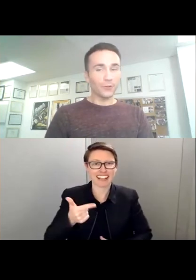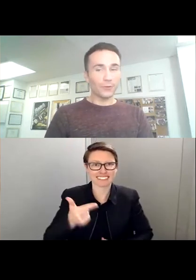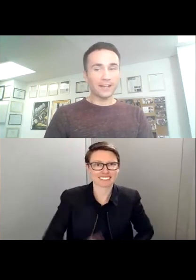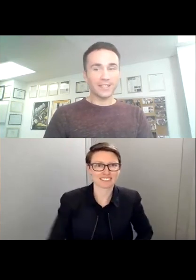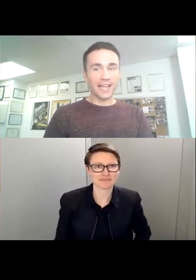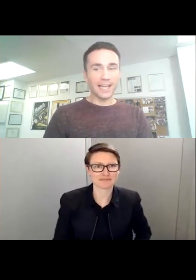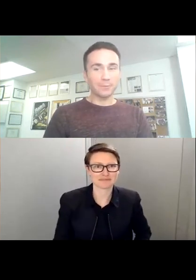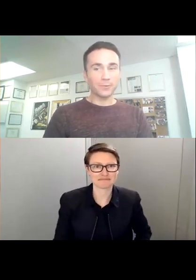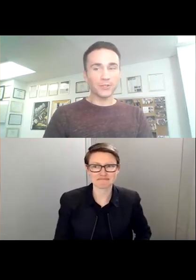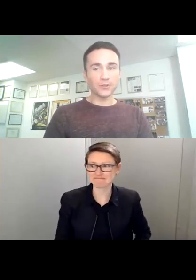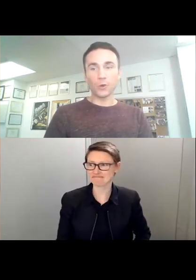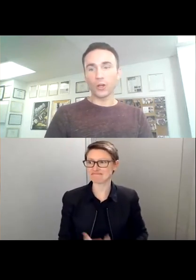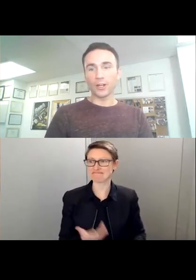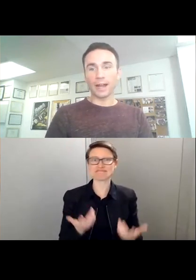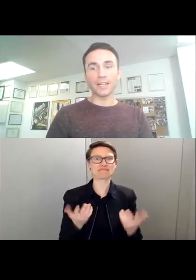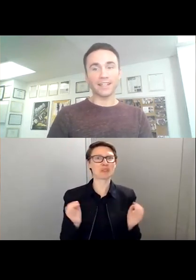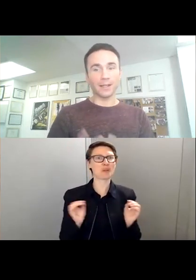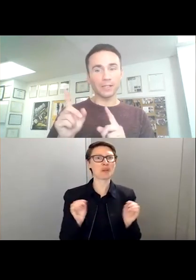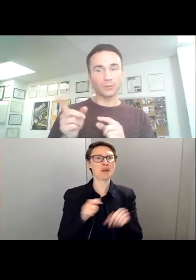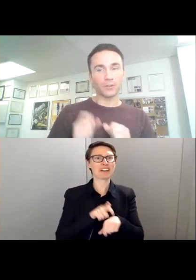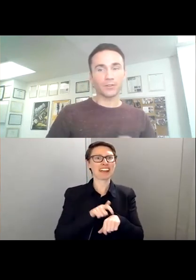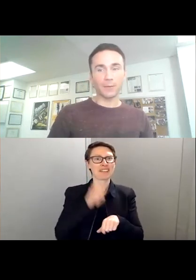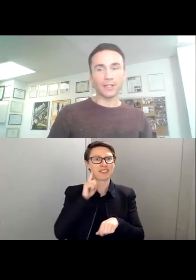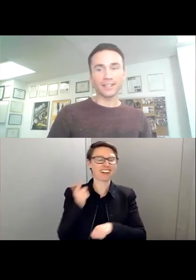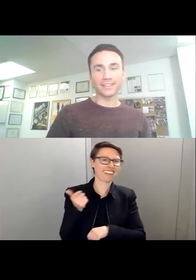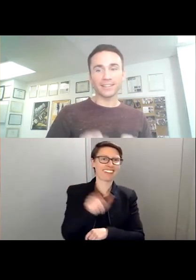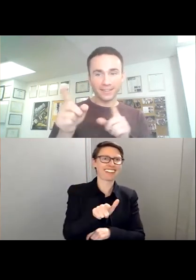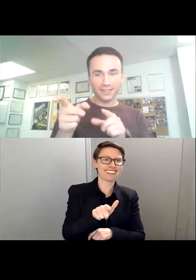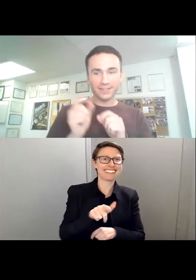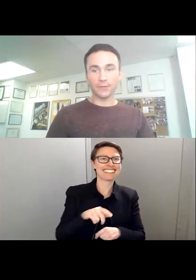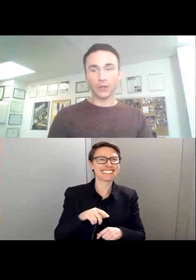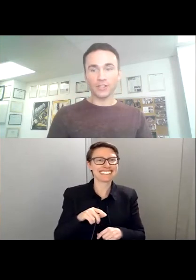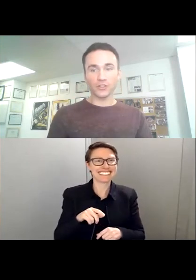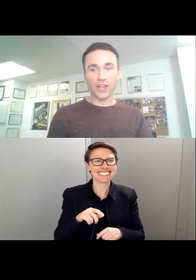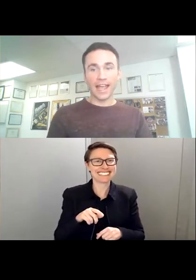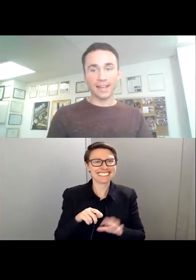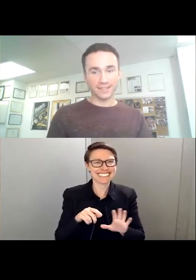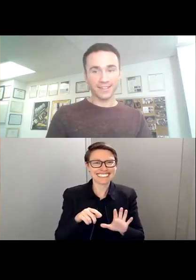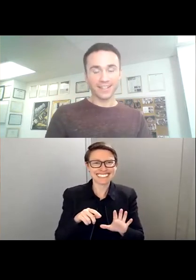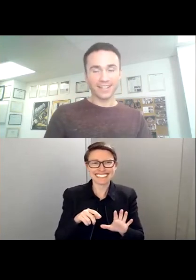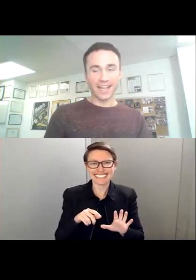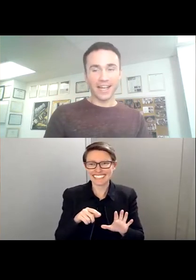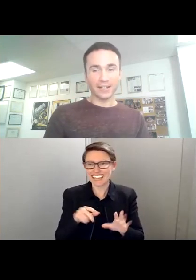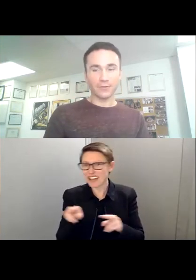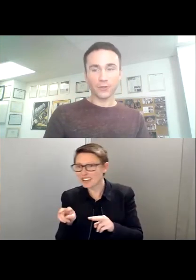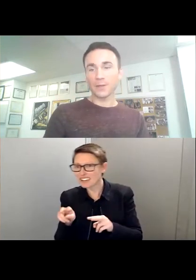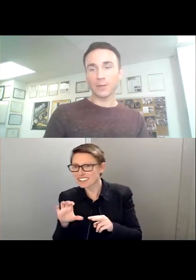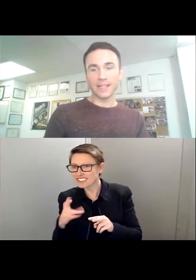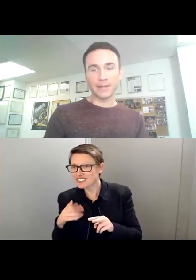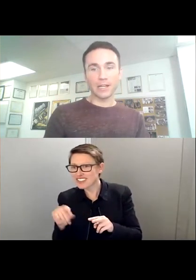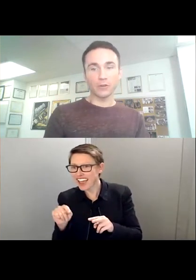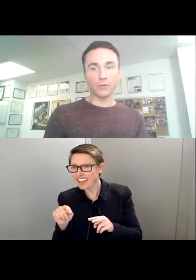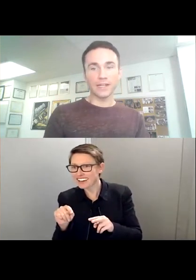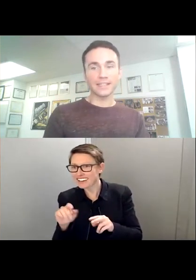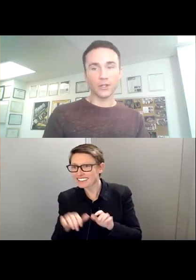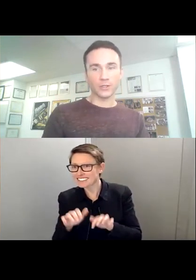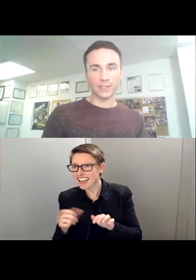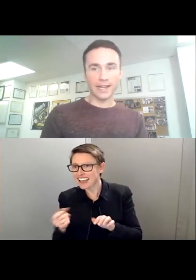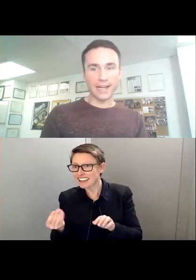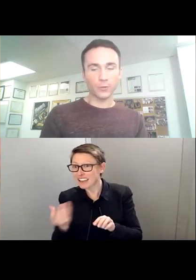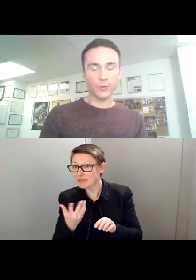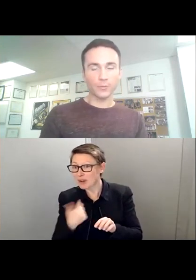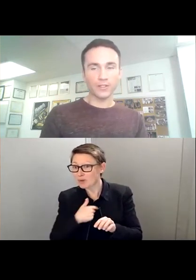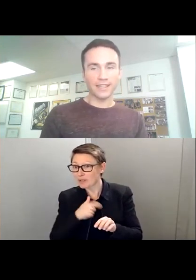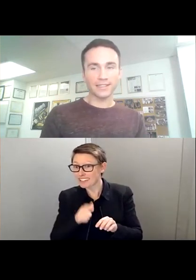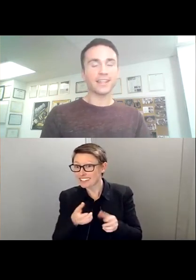I'm not sure if we have time to do more. I'm gonna defer to the chat for someone to let me know if we need to go into